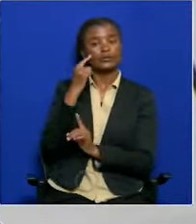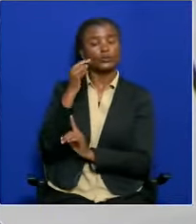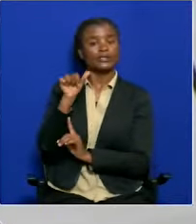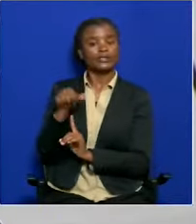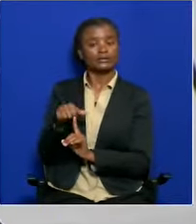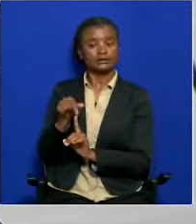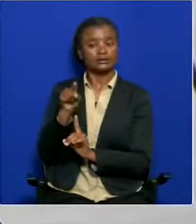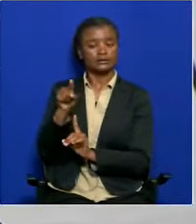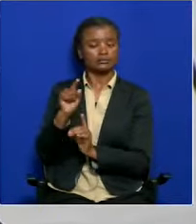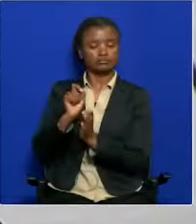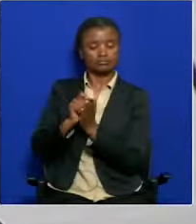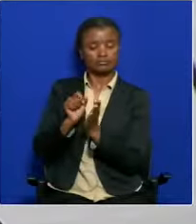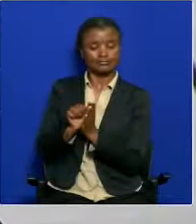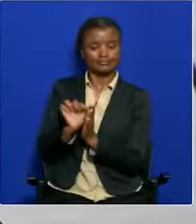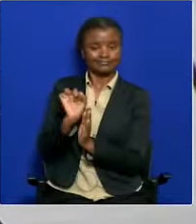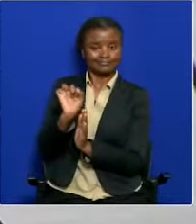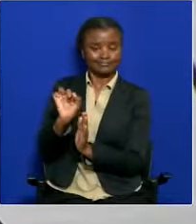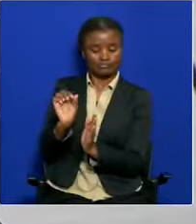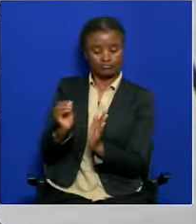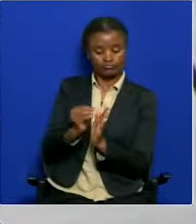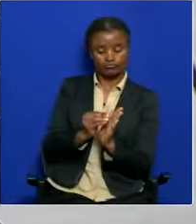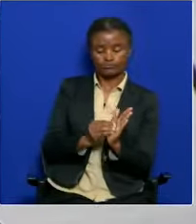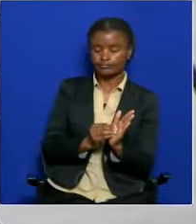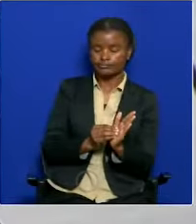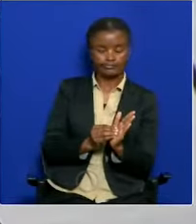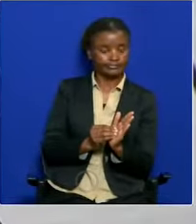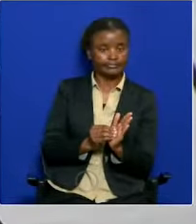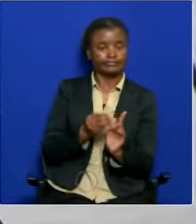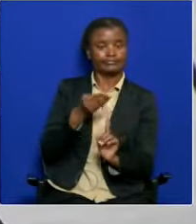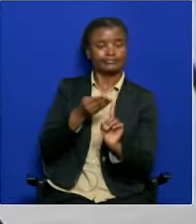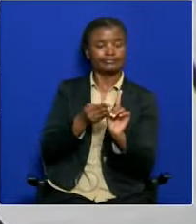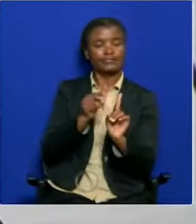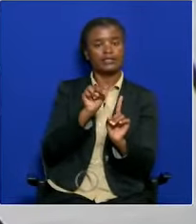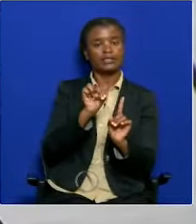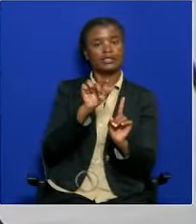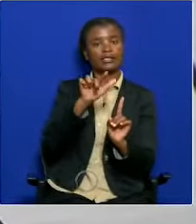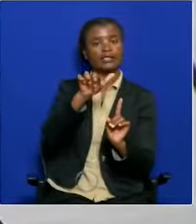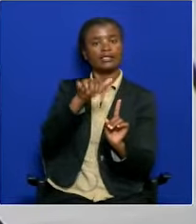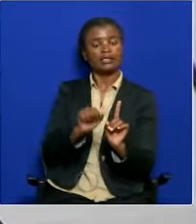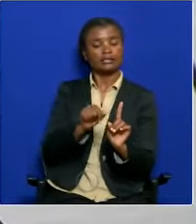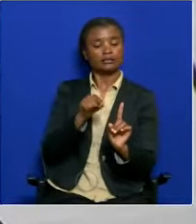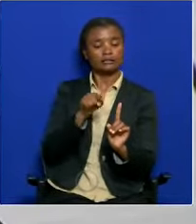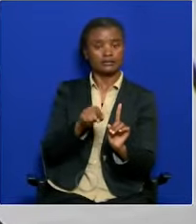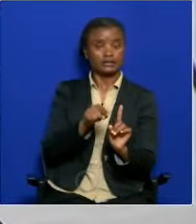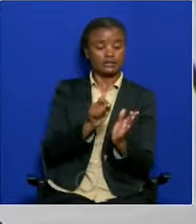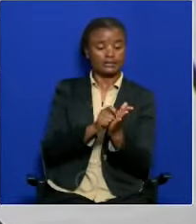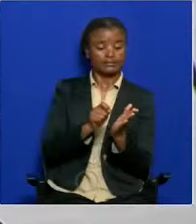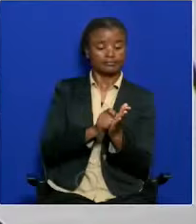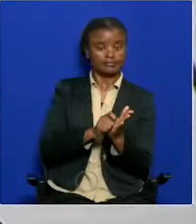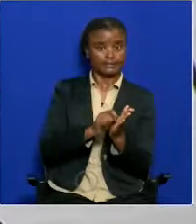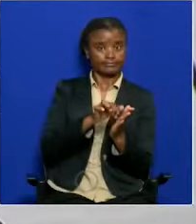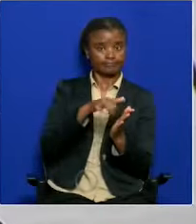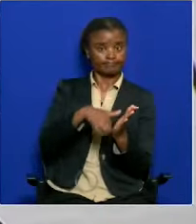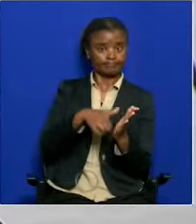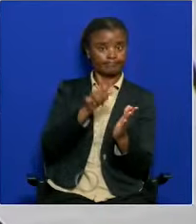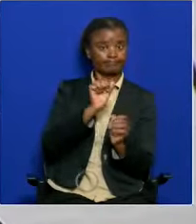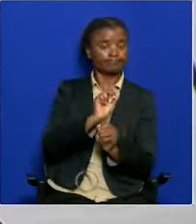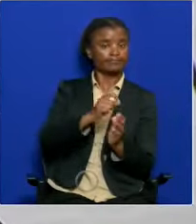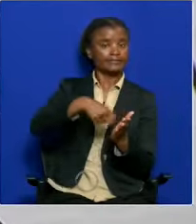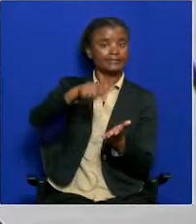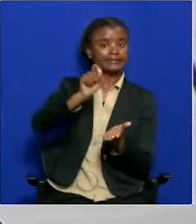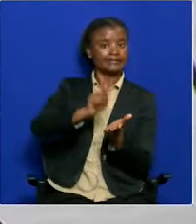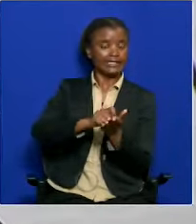personally provided me with signed statement which he deposed on the 7th